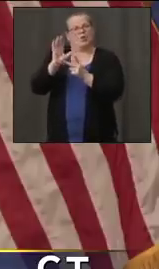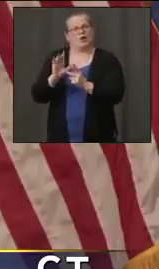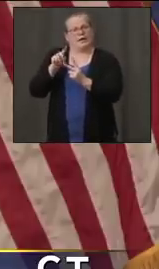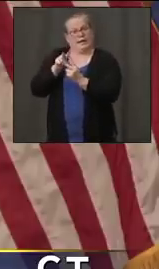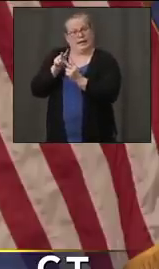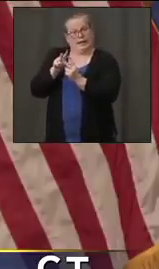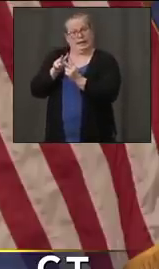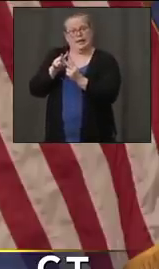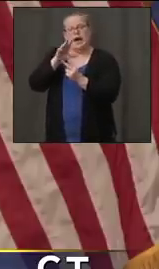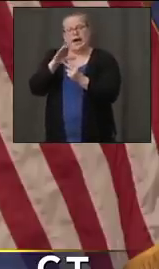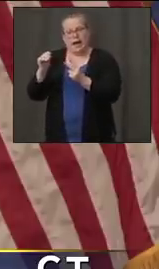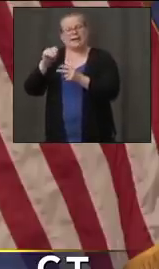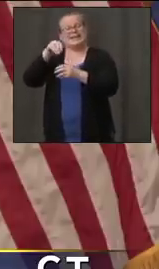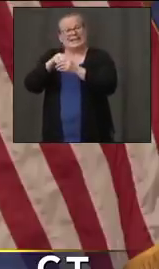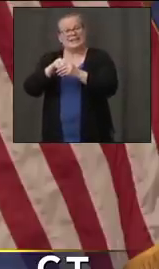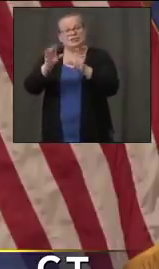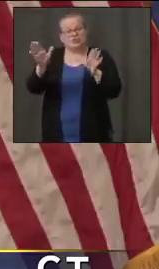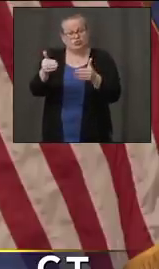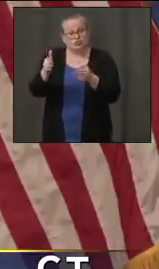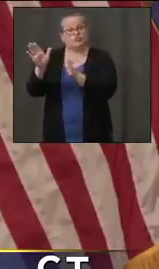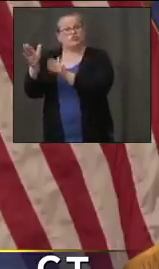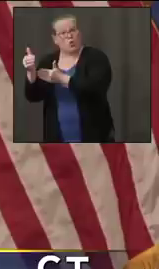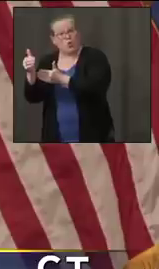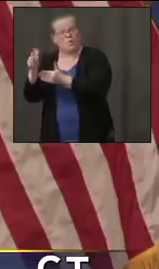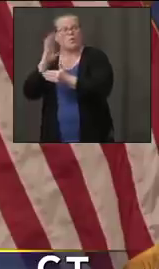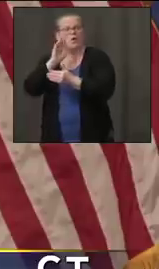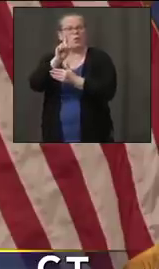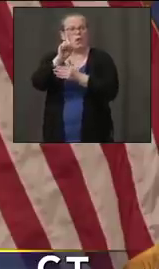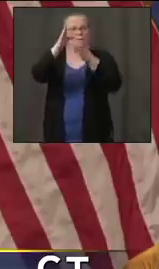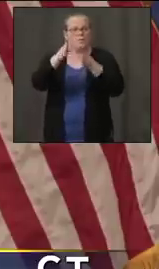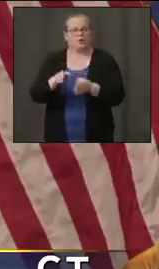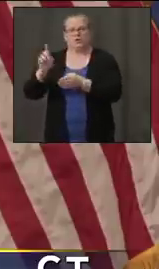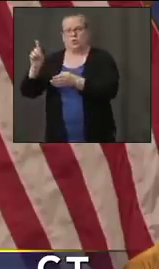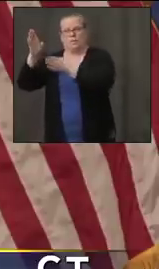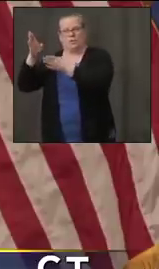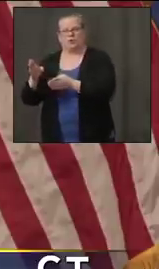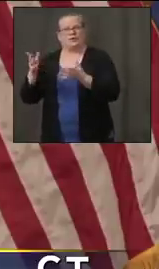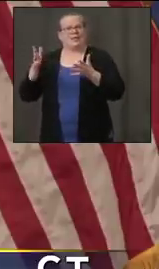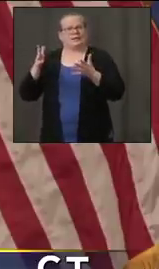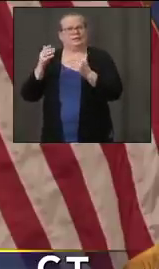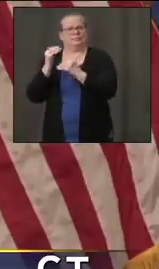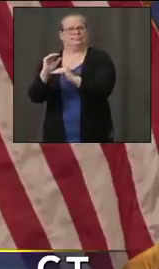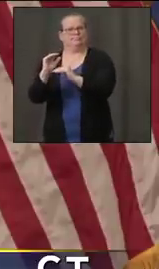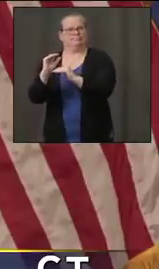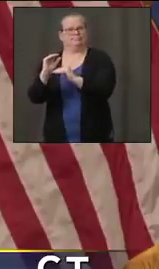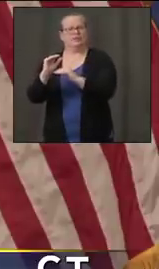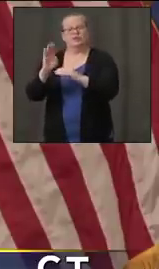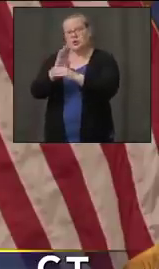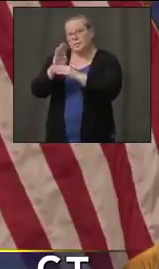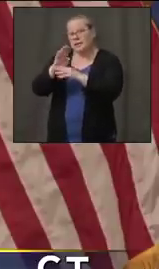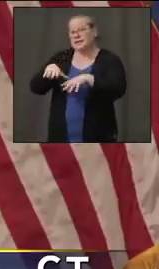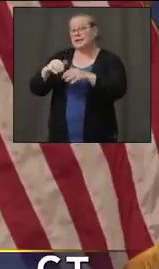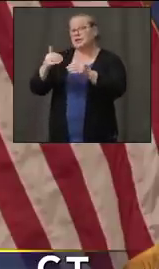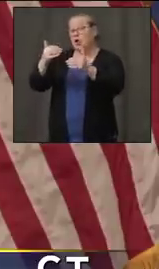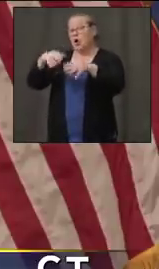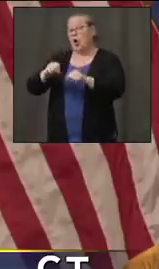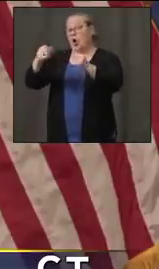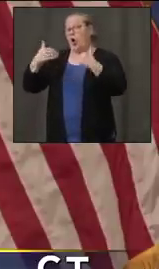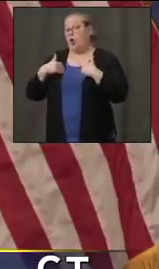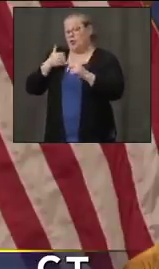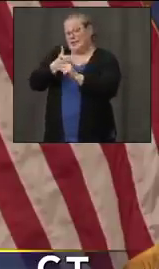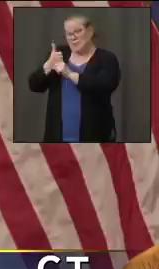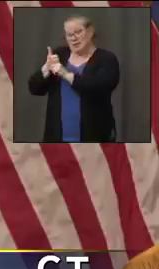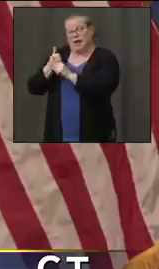about how they're going to manage it and how they're going to do it in a safe way for themselves, their employees, and